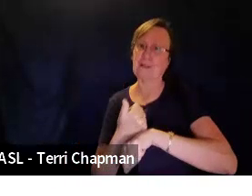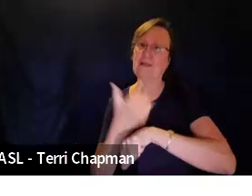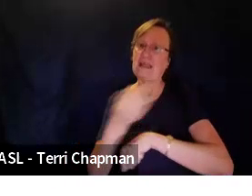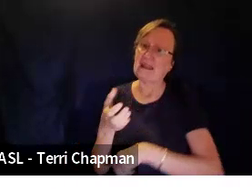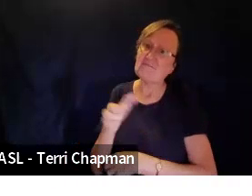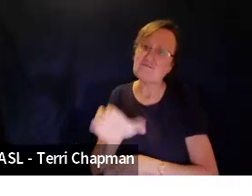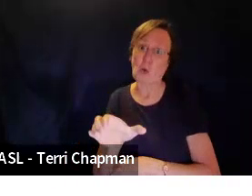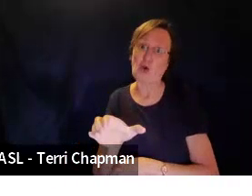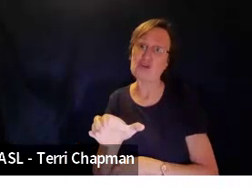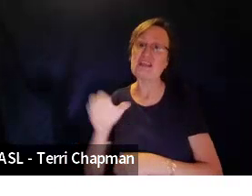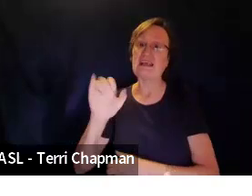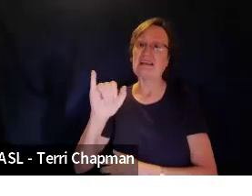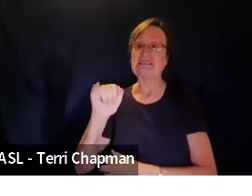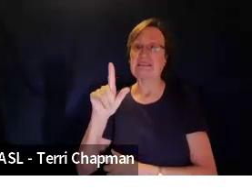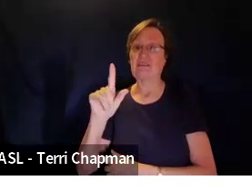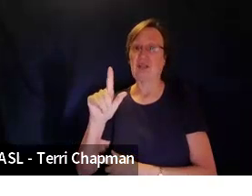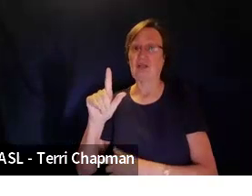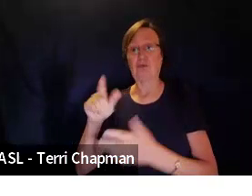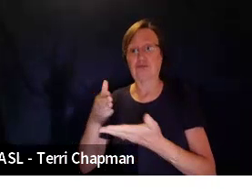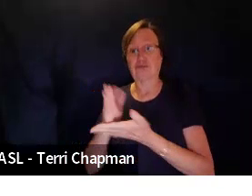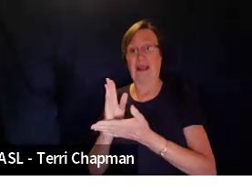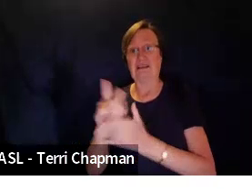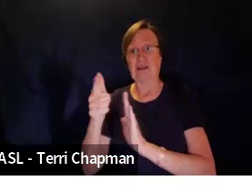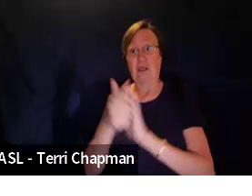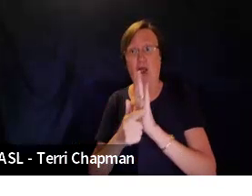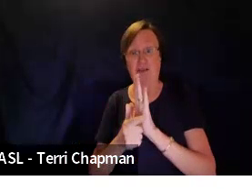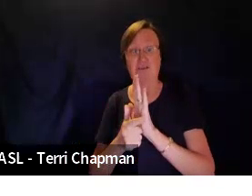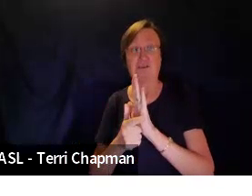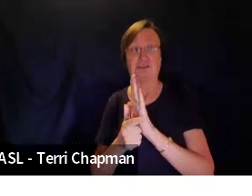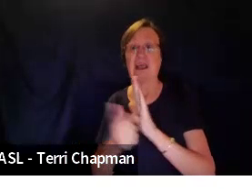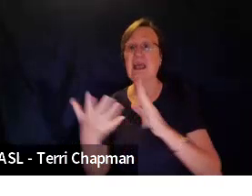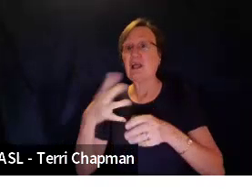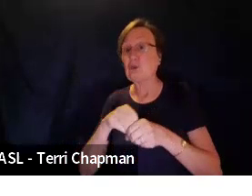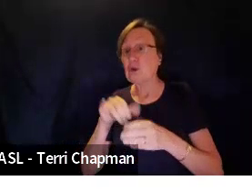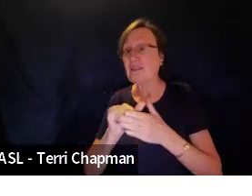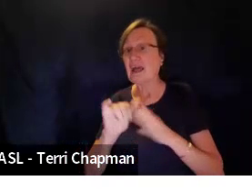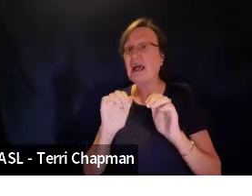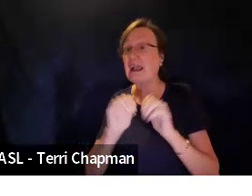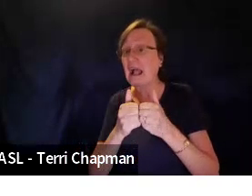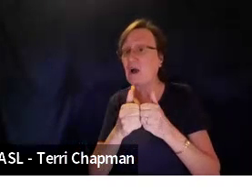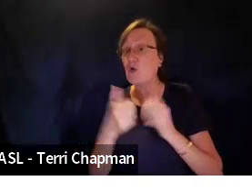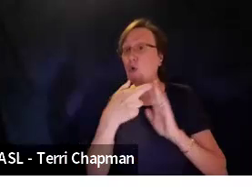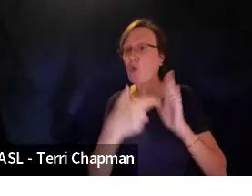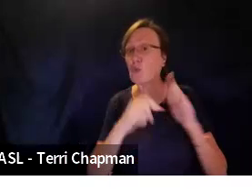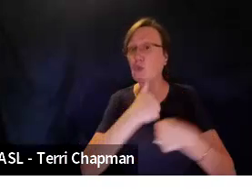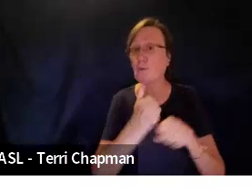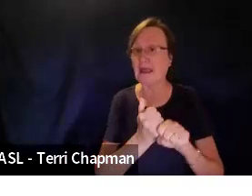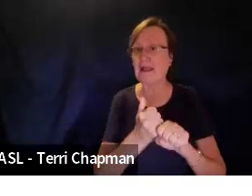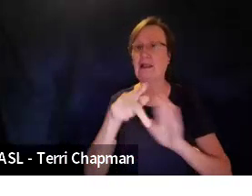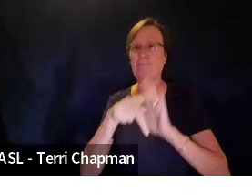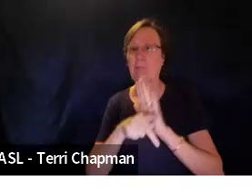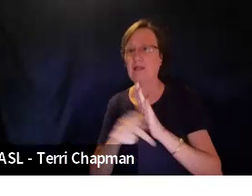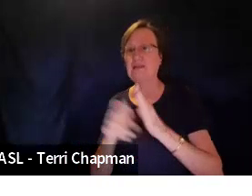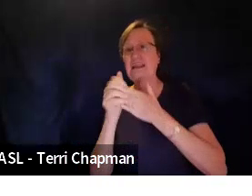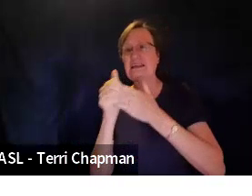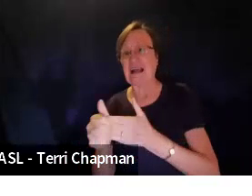enforce civil rights laws. As part of that, we do that through rulemaking, policy, guidance, and law